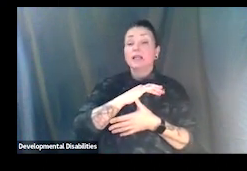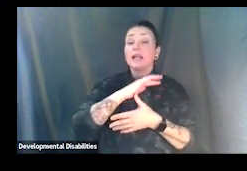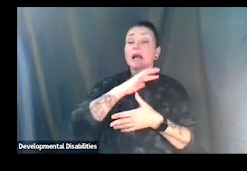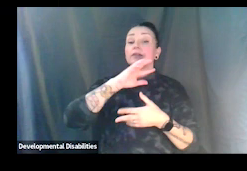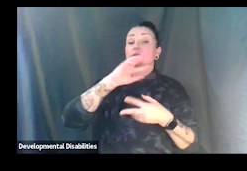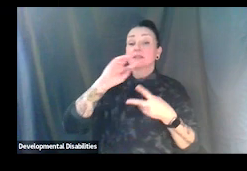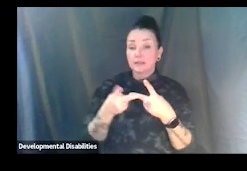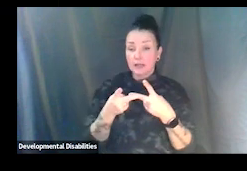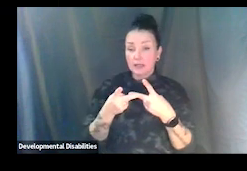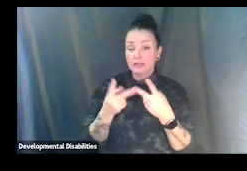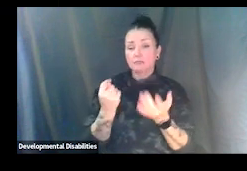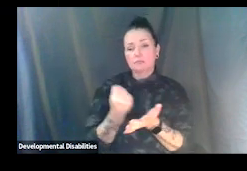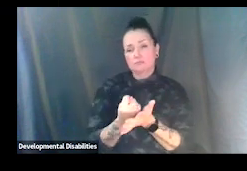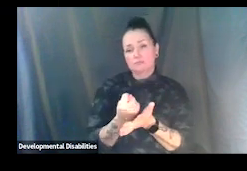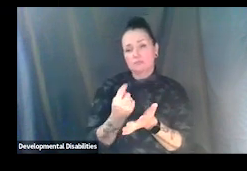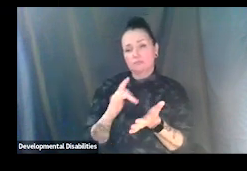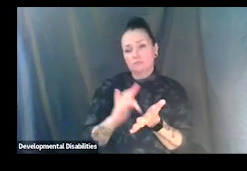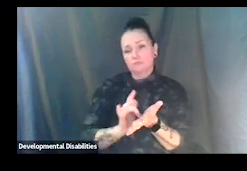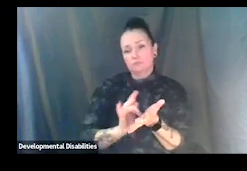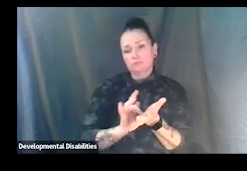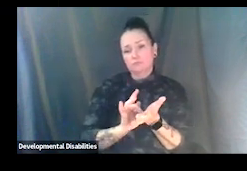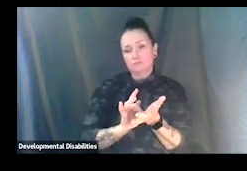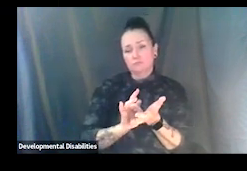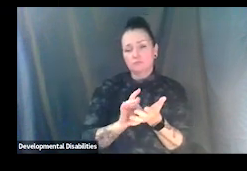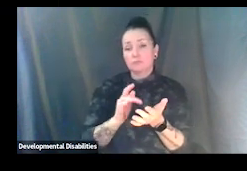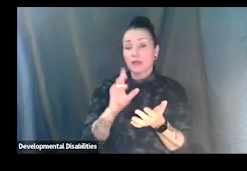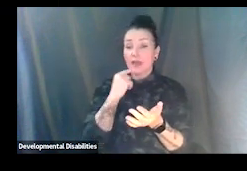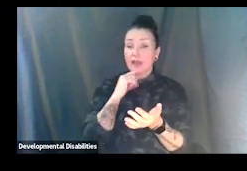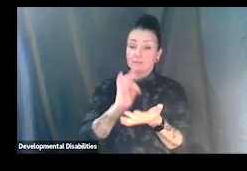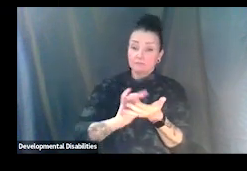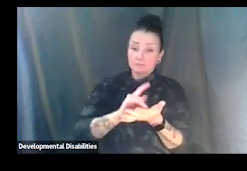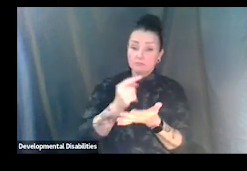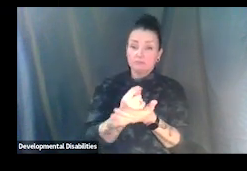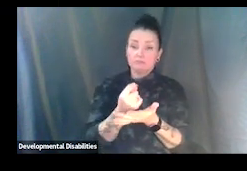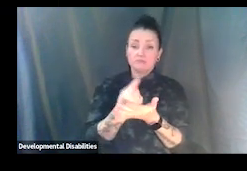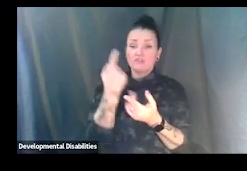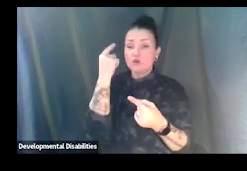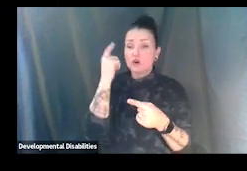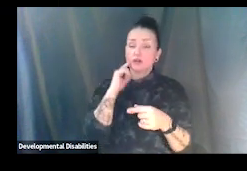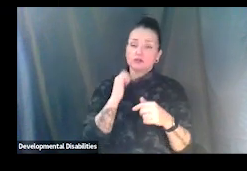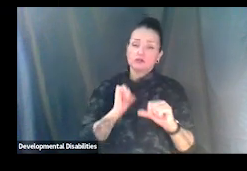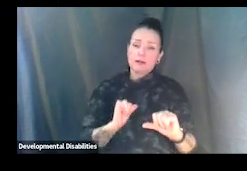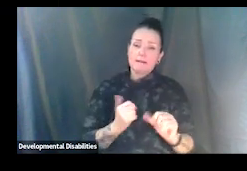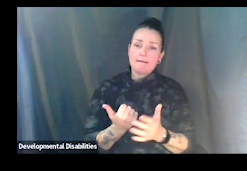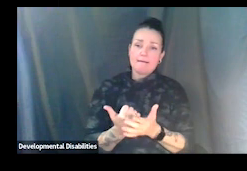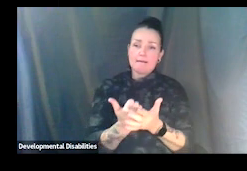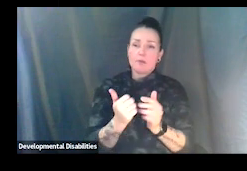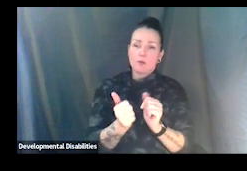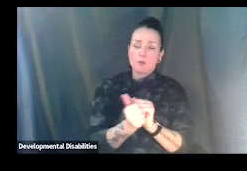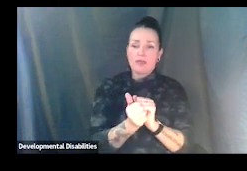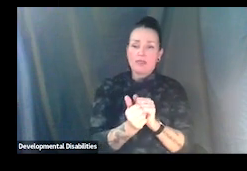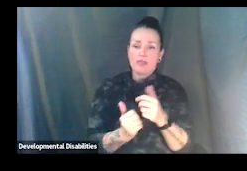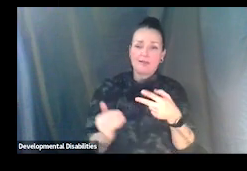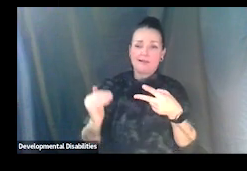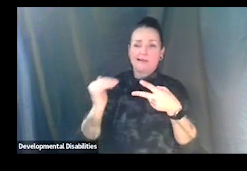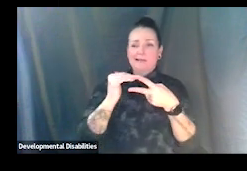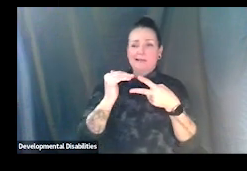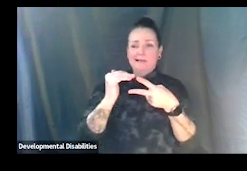participate in those activities and those educational or treatment interventions. So ultimately, I think that the goal of medicine should be to